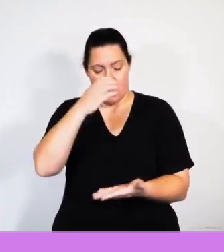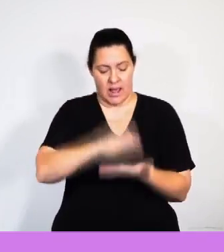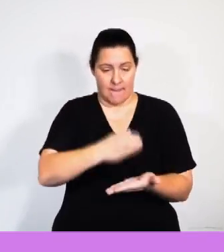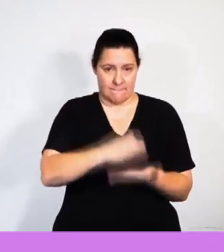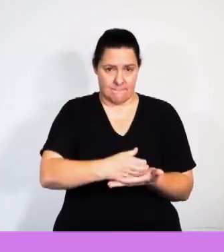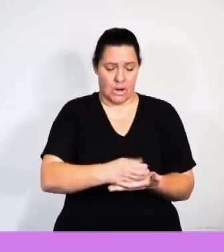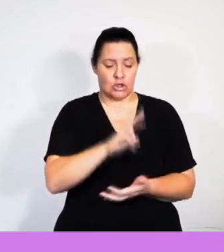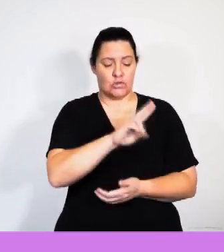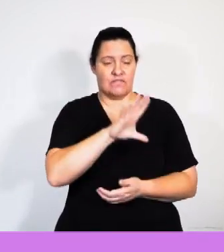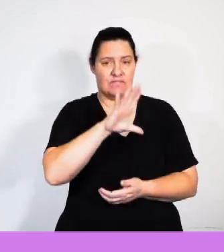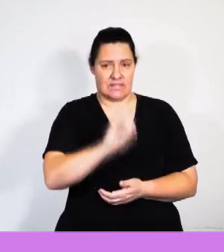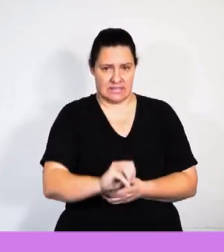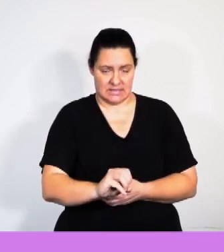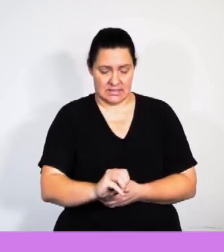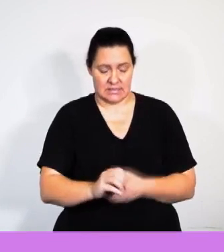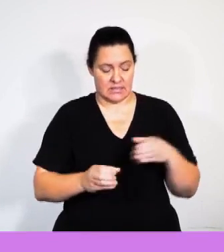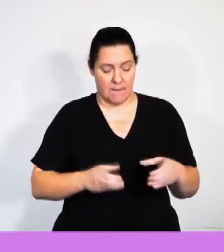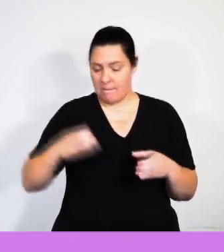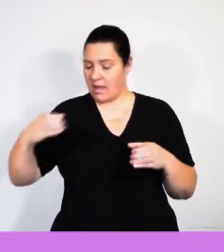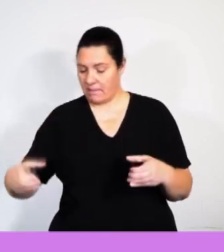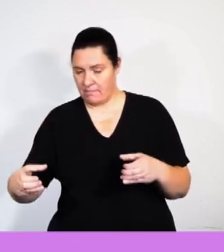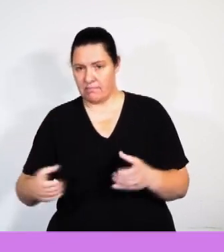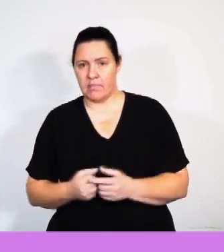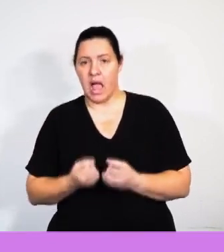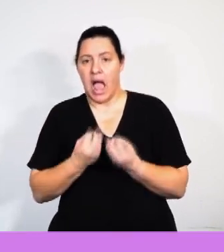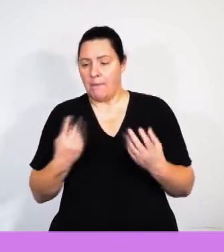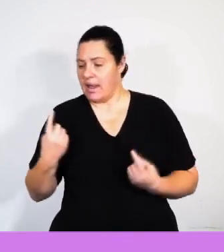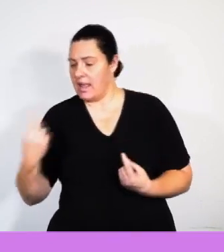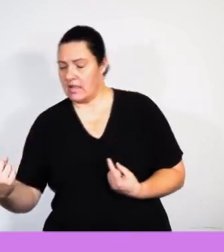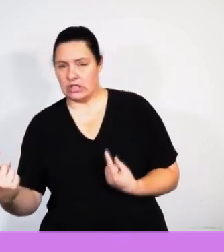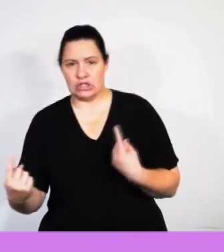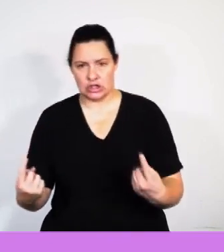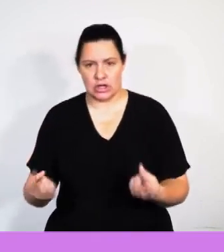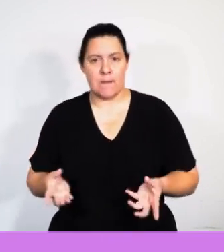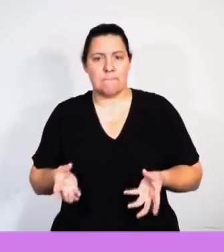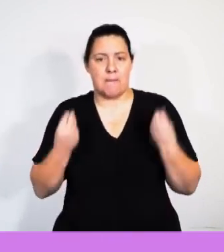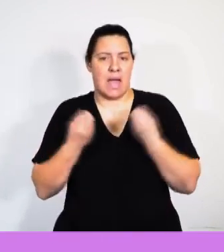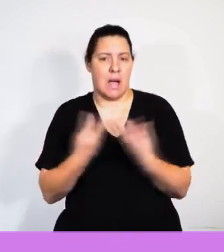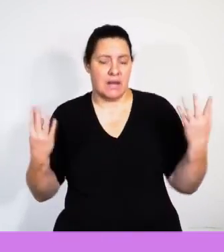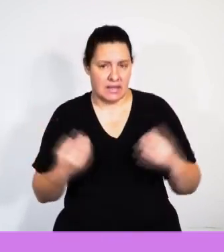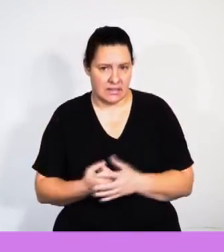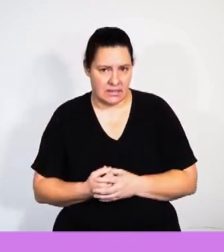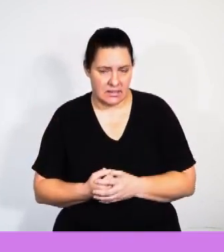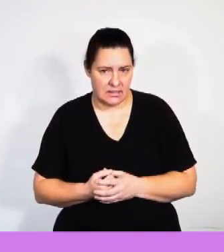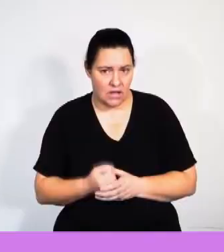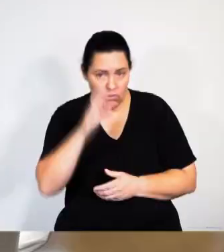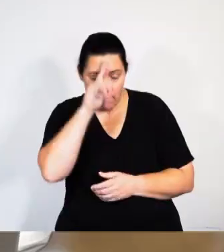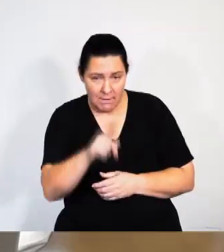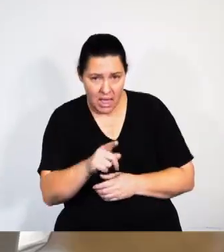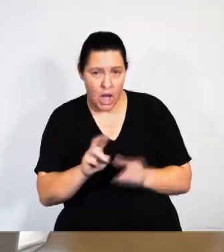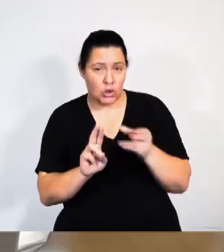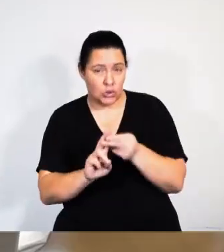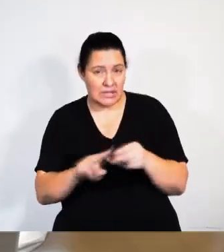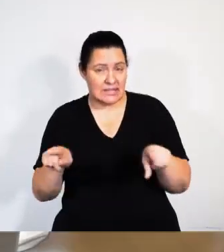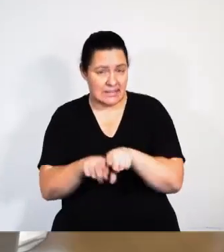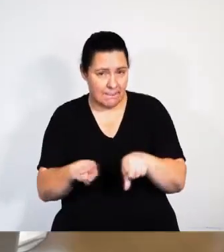250 milliliter cups to drink, how many cups will each drink? Remember the rule, units